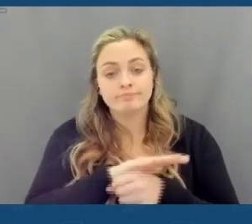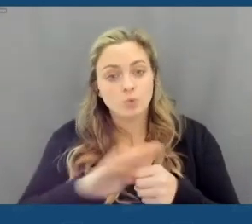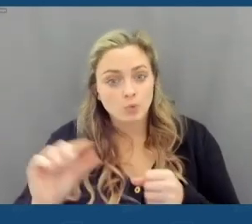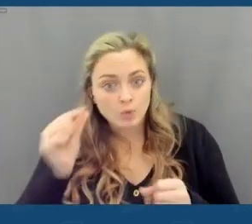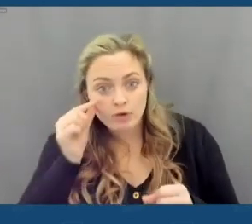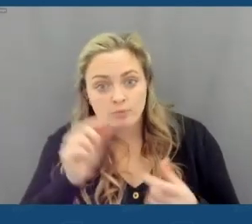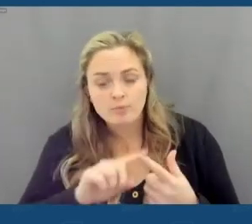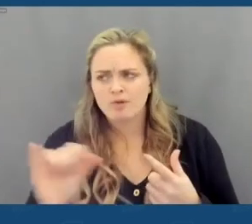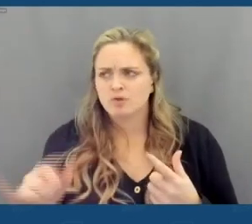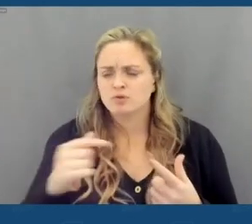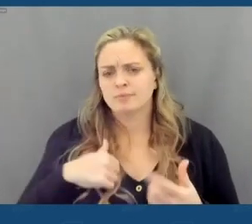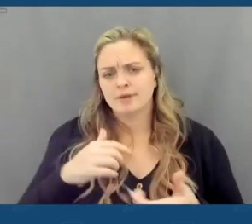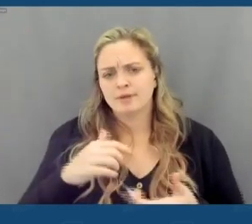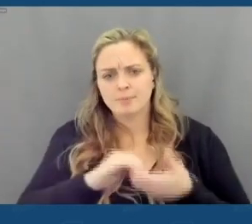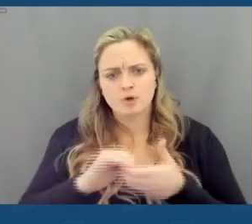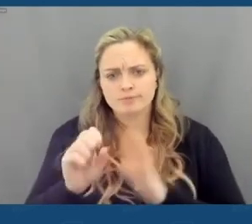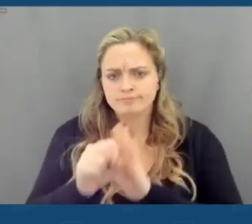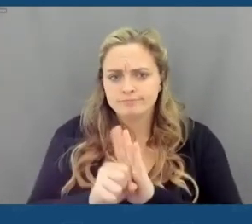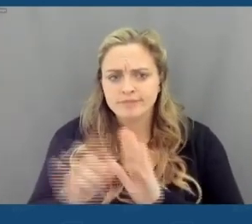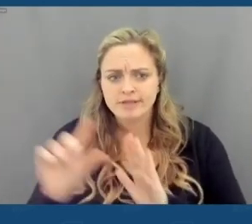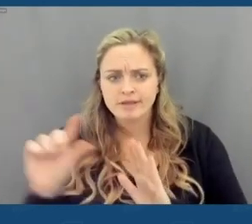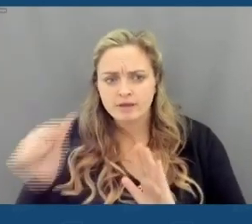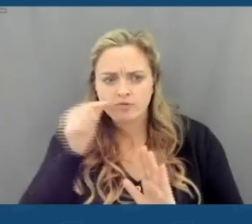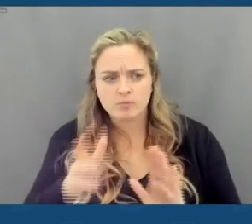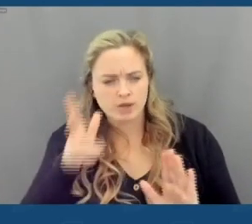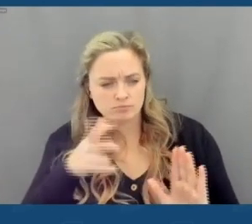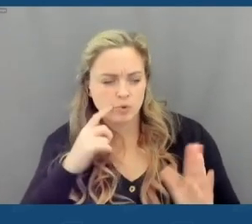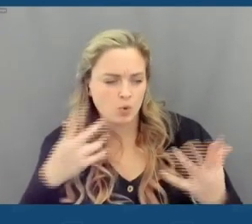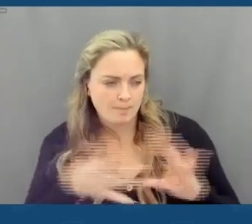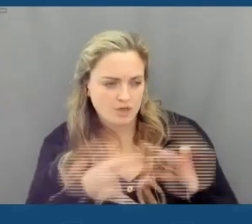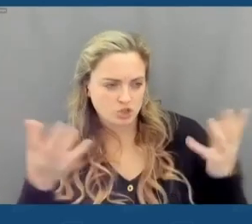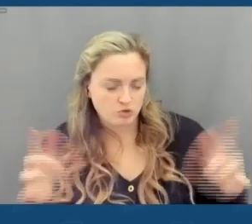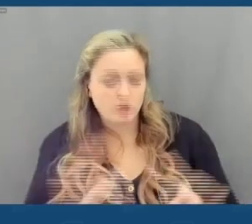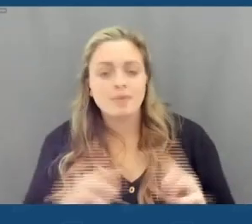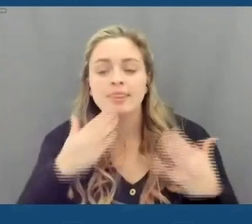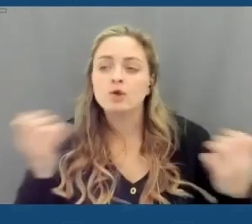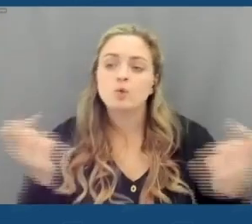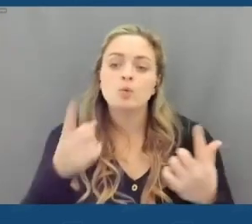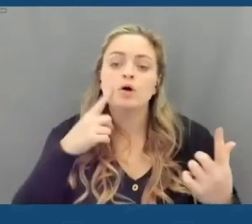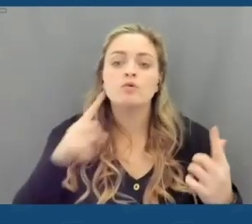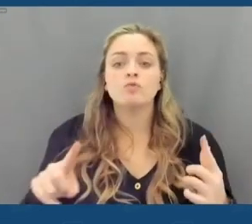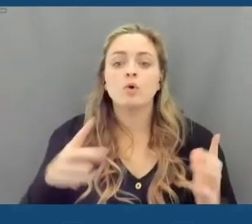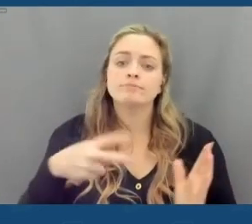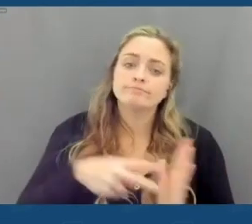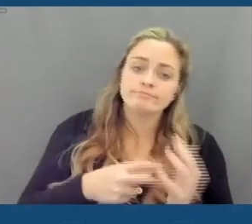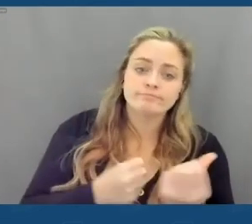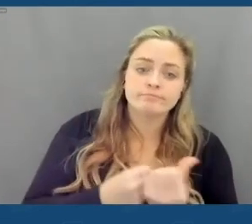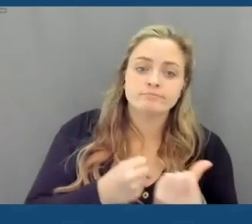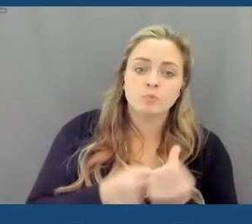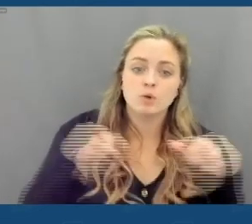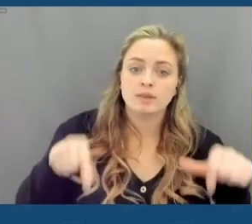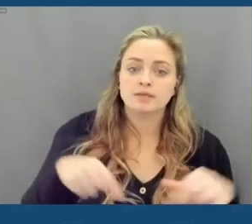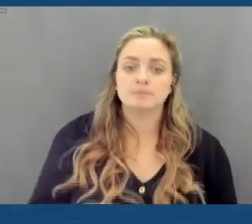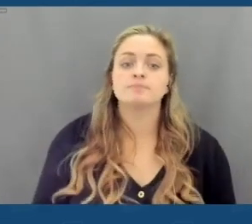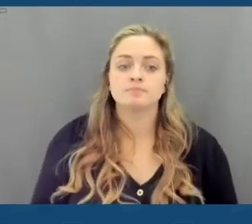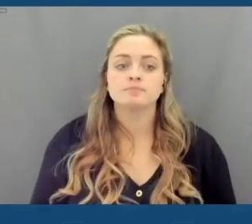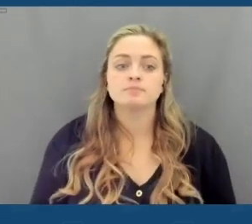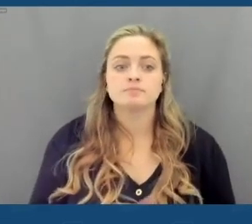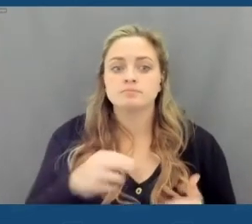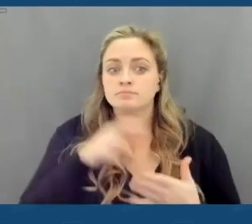my partners in state government, who I understand were recognized. But thank all of you for standing in support of this, which is the result